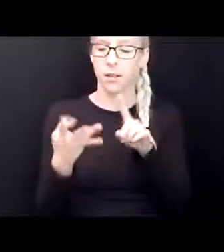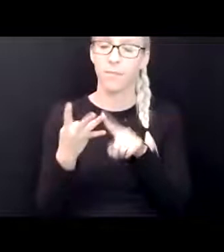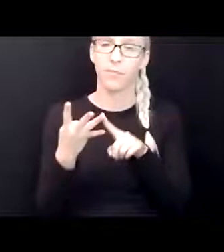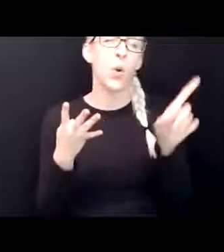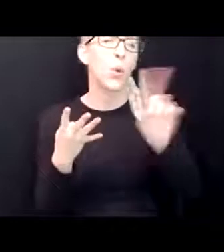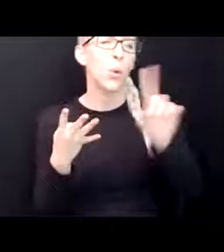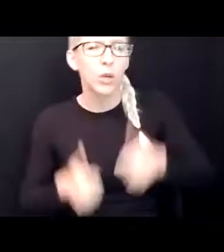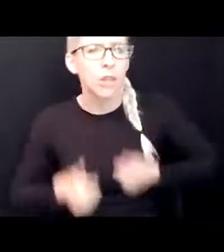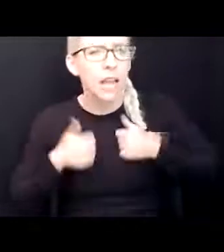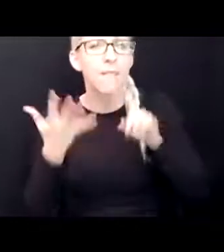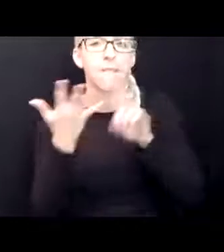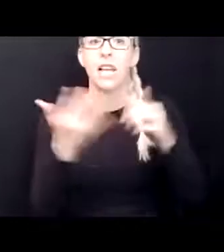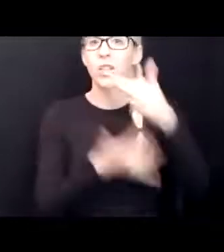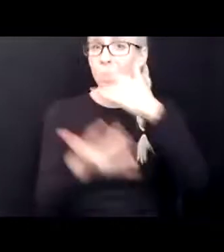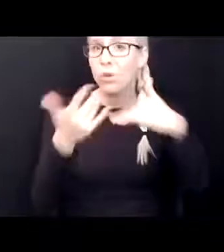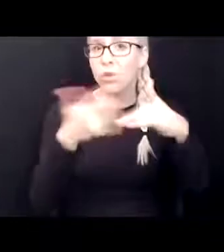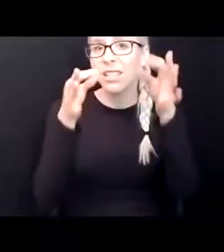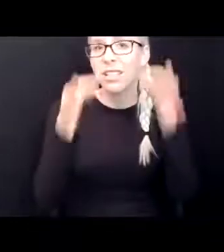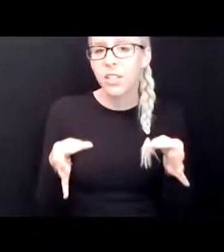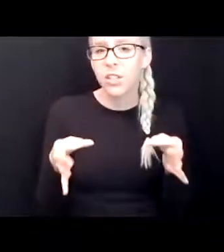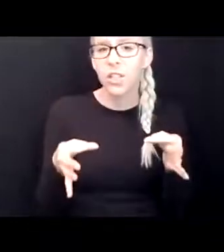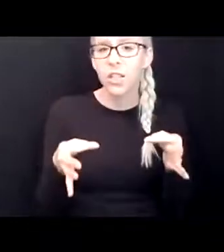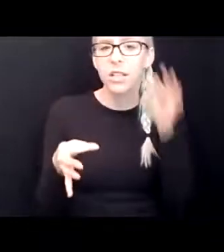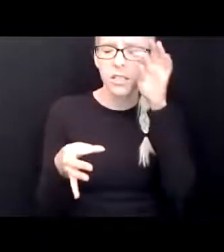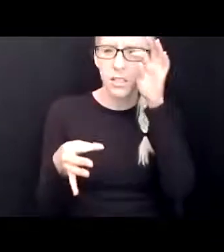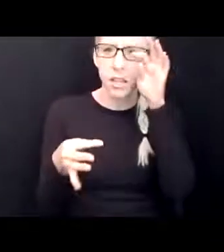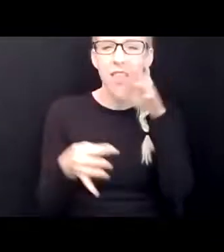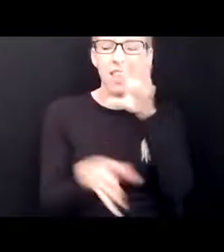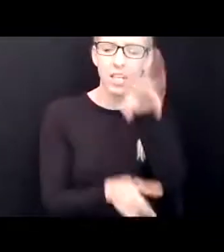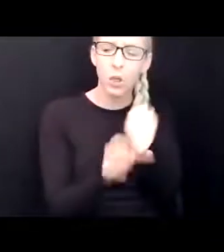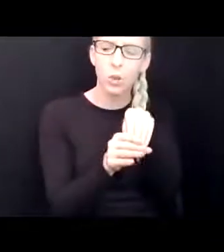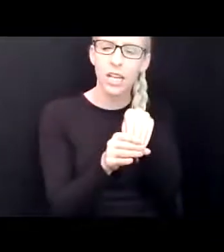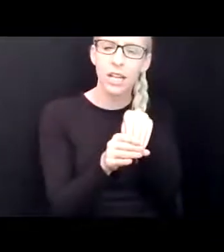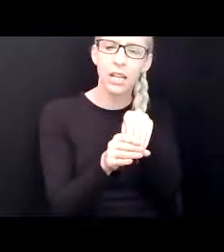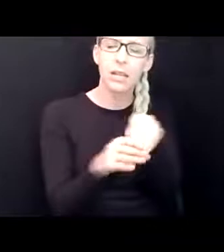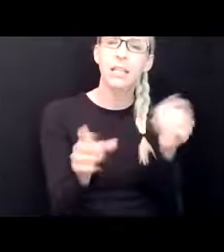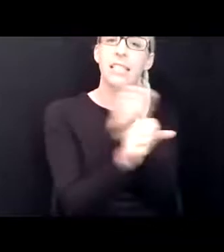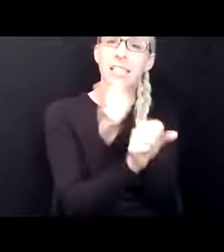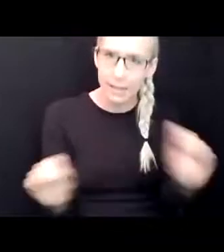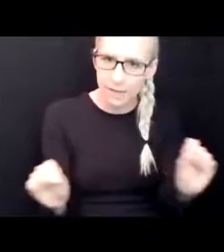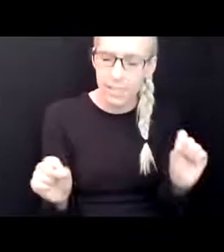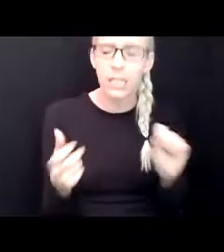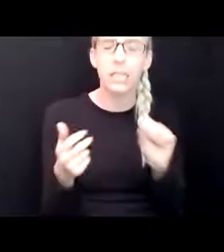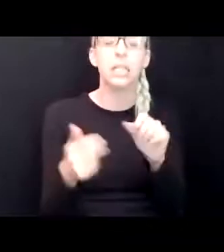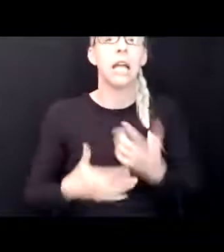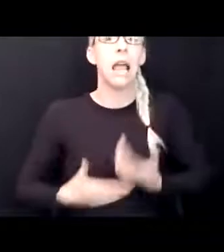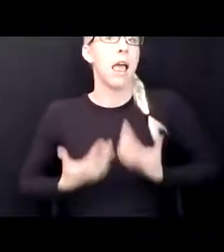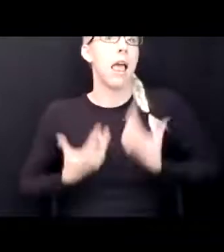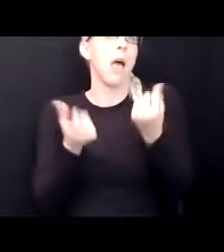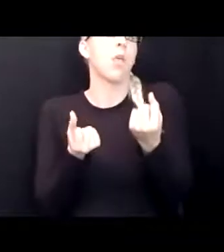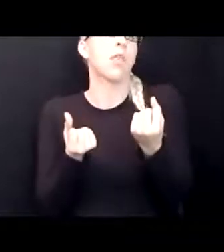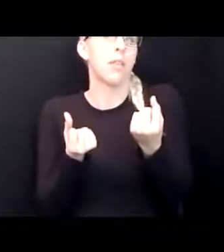and social fall more under those safety, the health component, those personal rights the guardian might